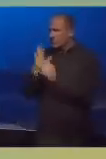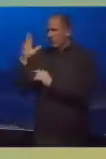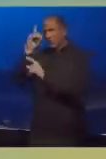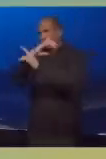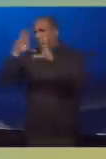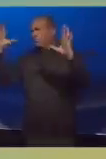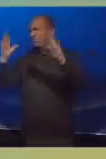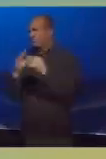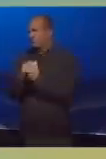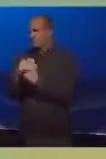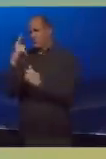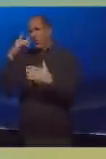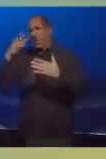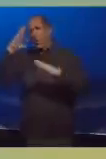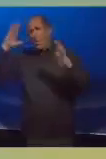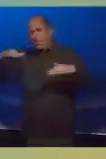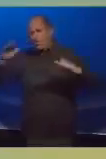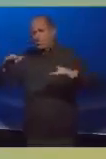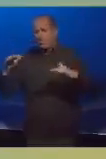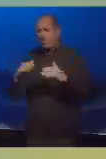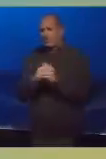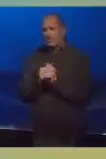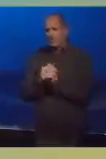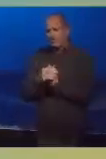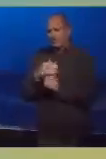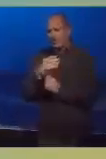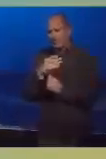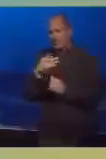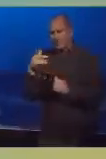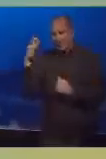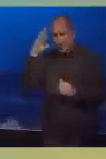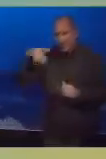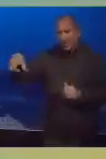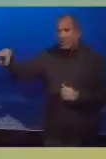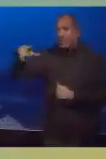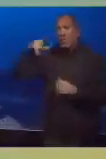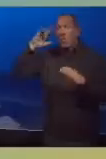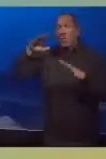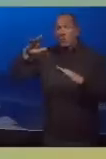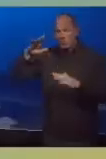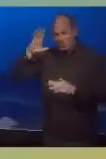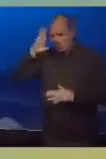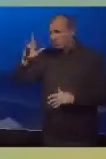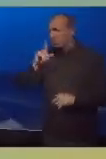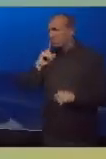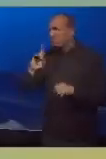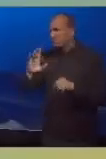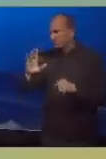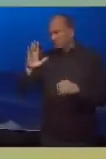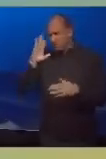know that those hopes and dreams would be thrown in the flesh.